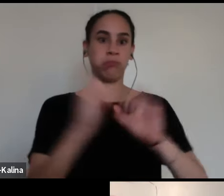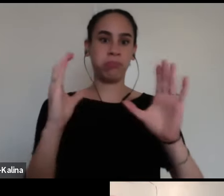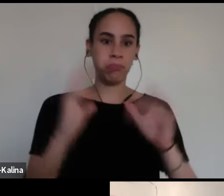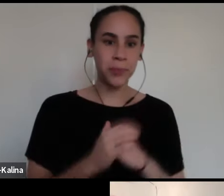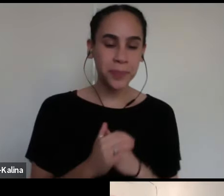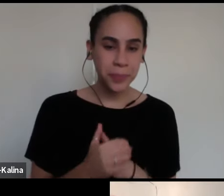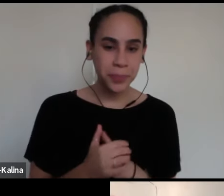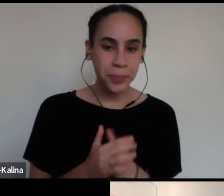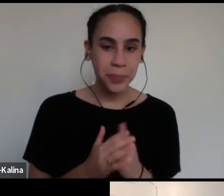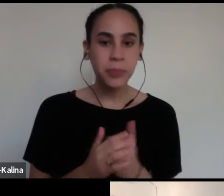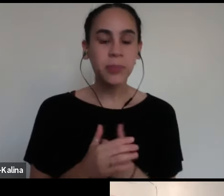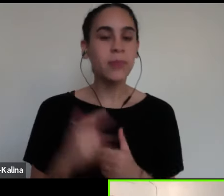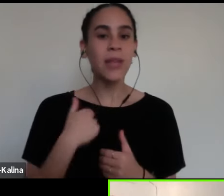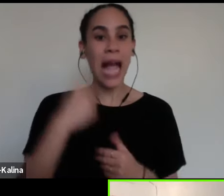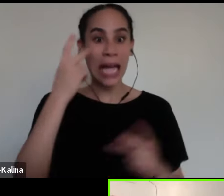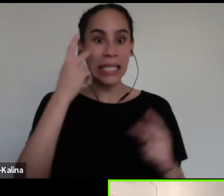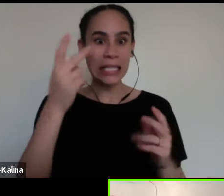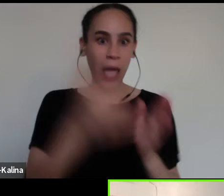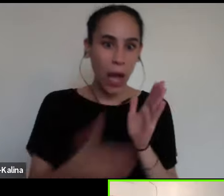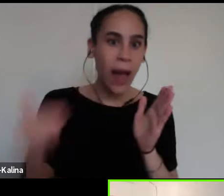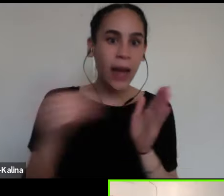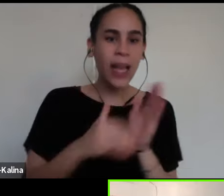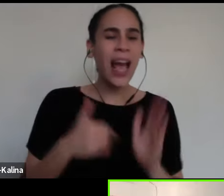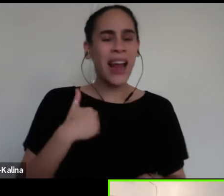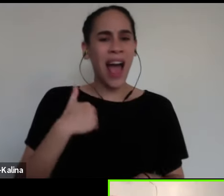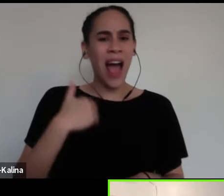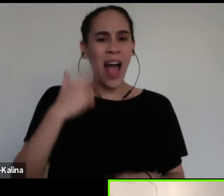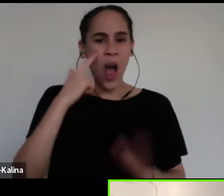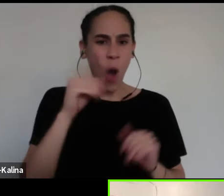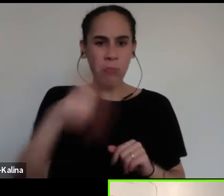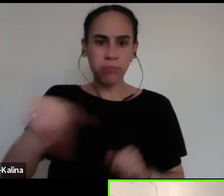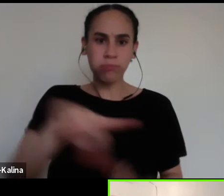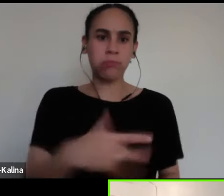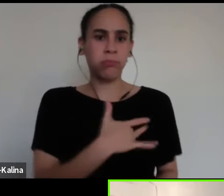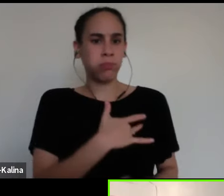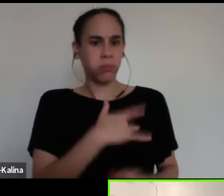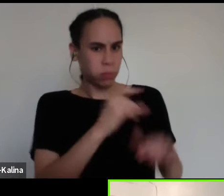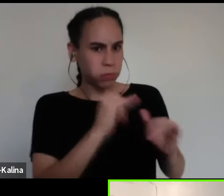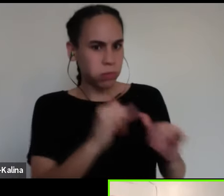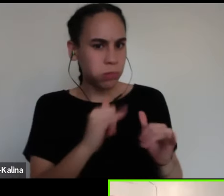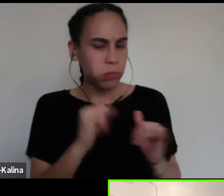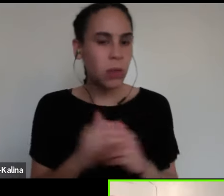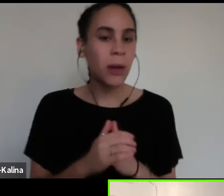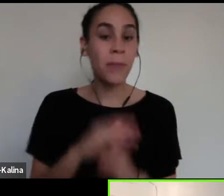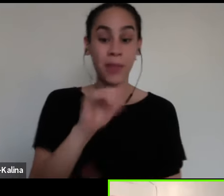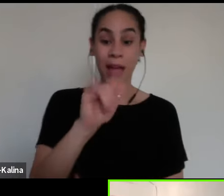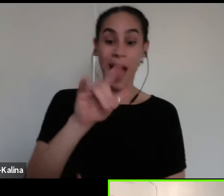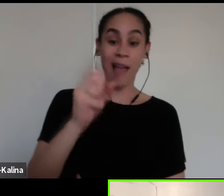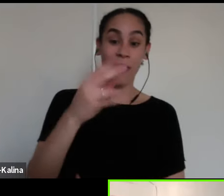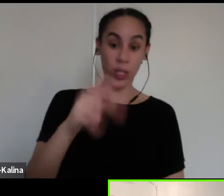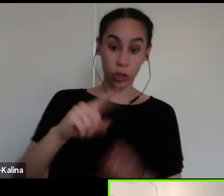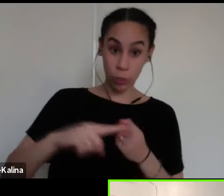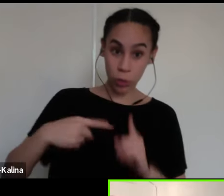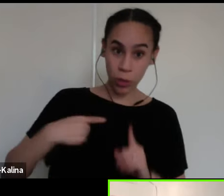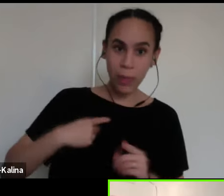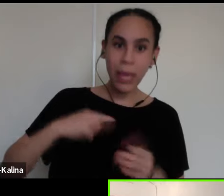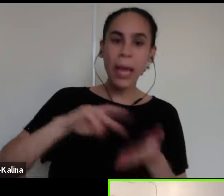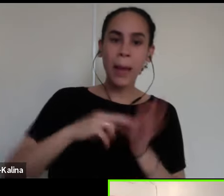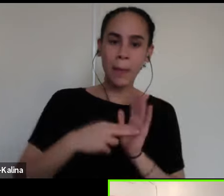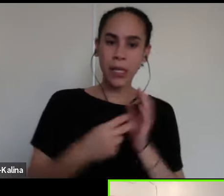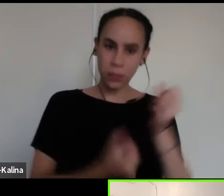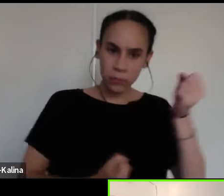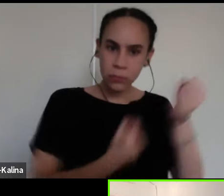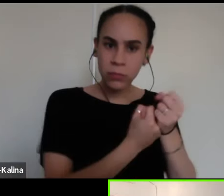And I see this again and again, and I hope it resonates with folks. But allyship to me really is taking a side,